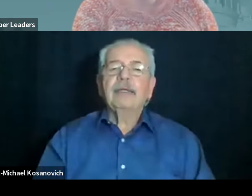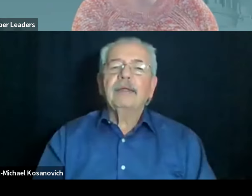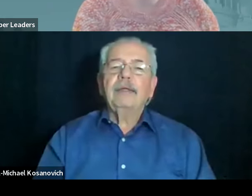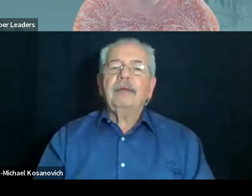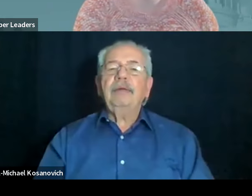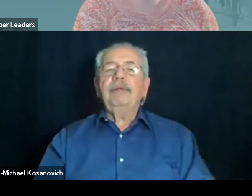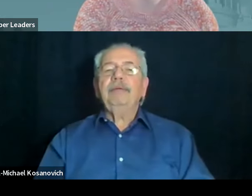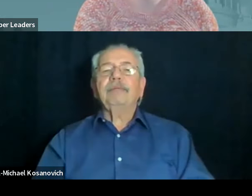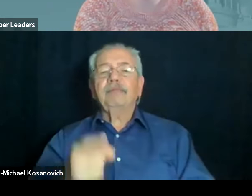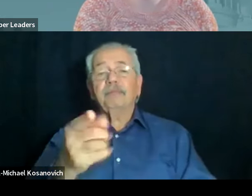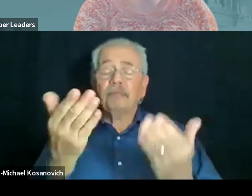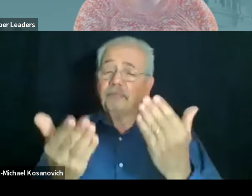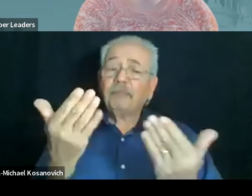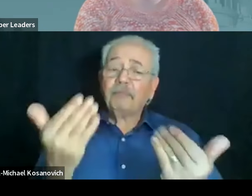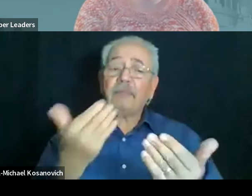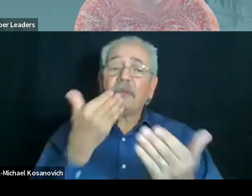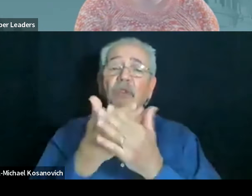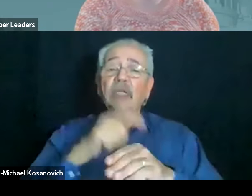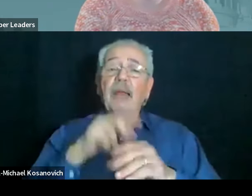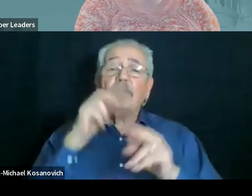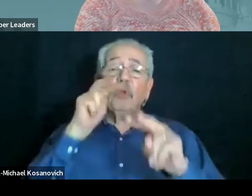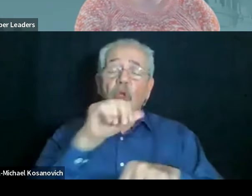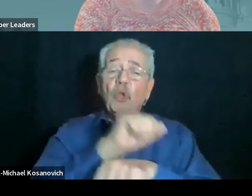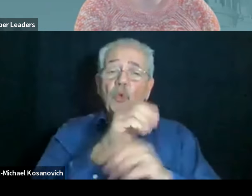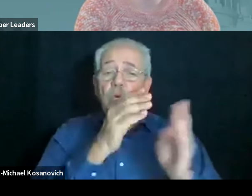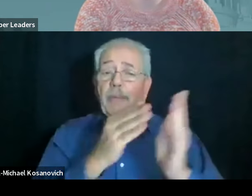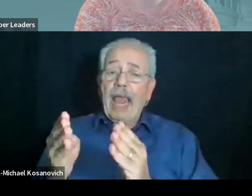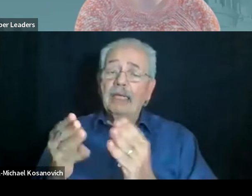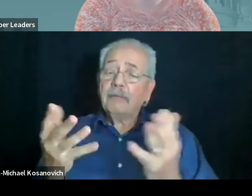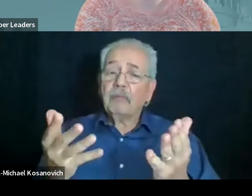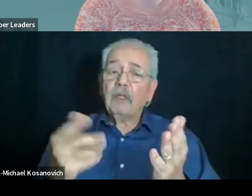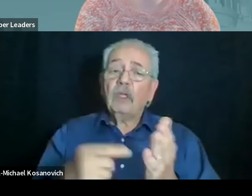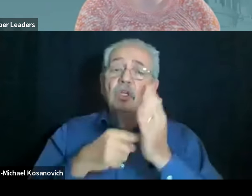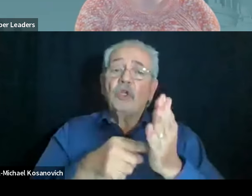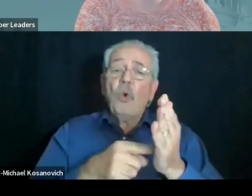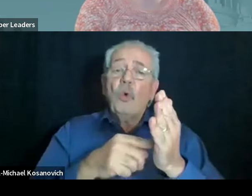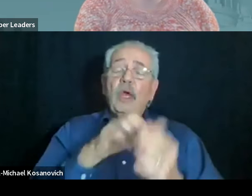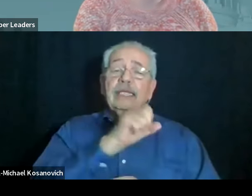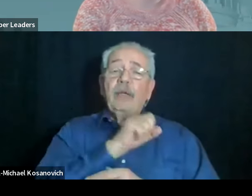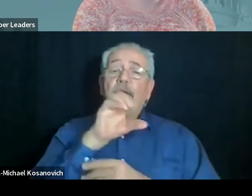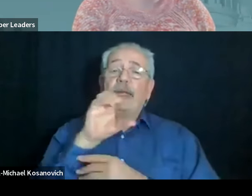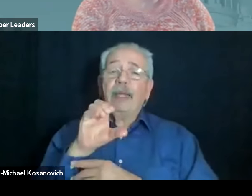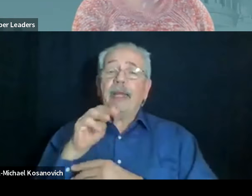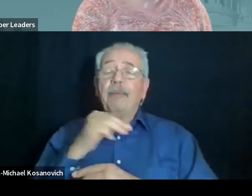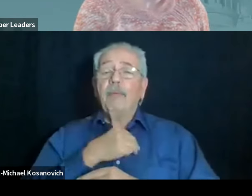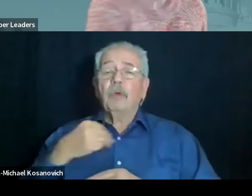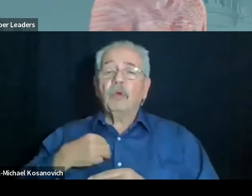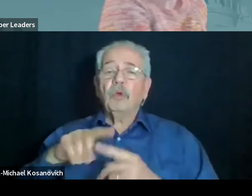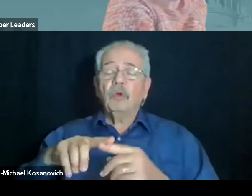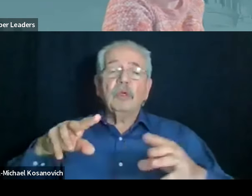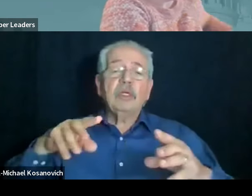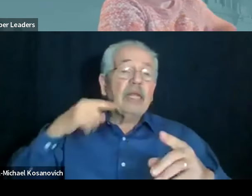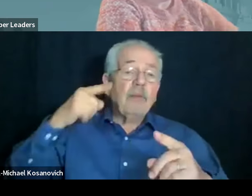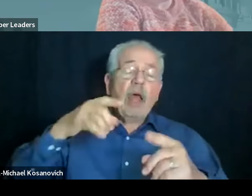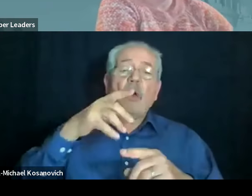Looks like now might be a good time to maybe go through the work plan and show steering committee members how we took the feedback that we heard at the